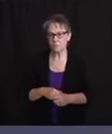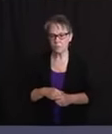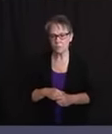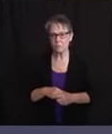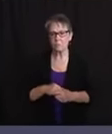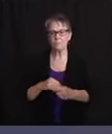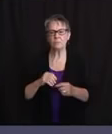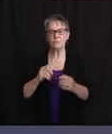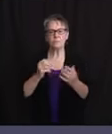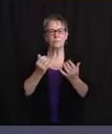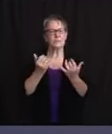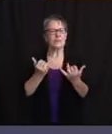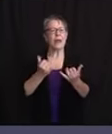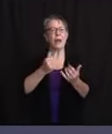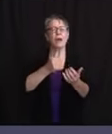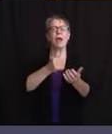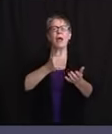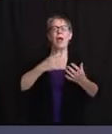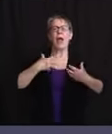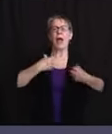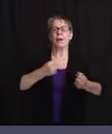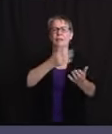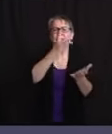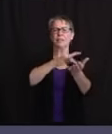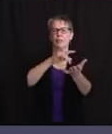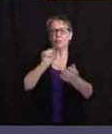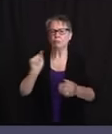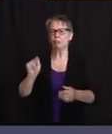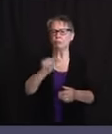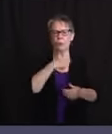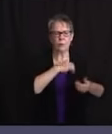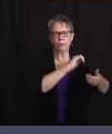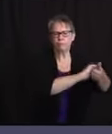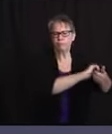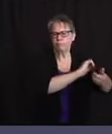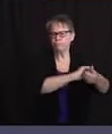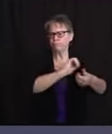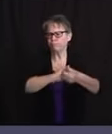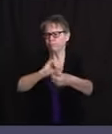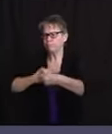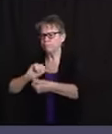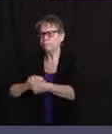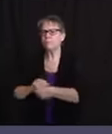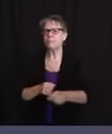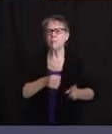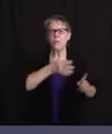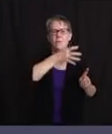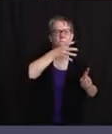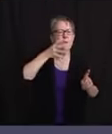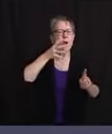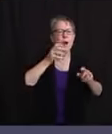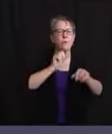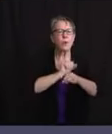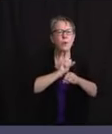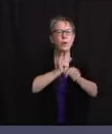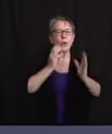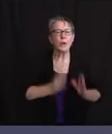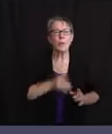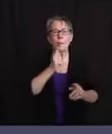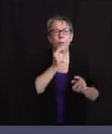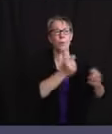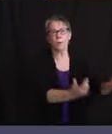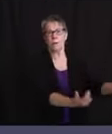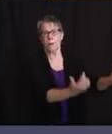seasonal farm workers, and persons who experience homelessness and those who live in densely populated cities are tested